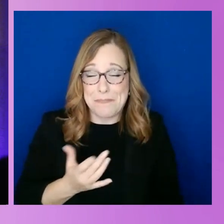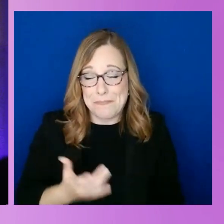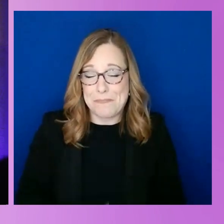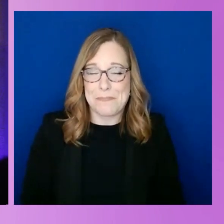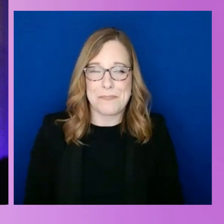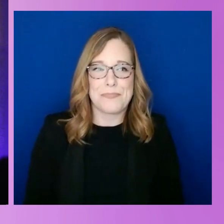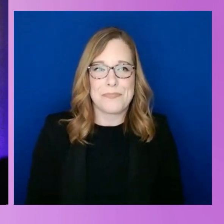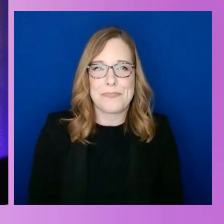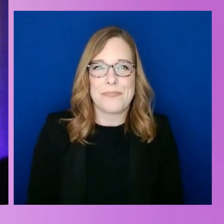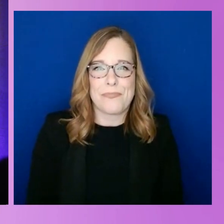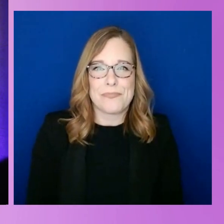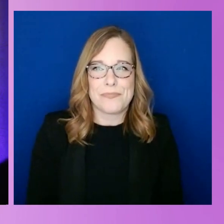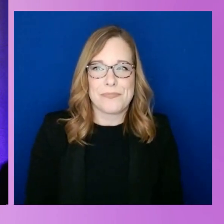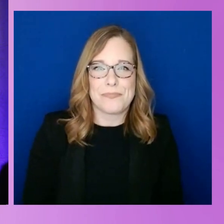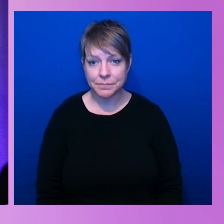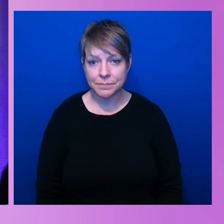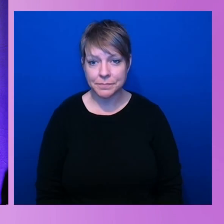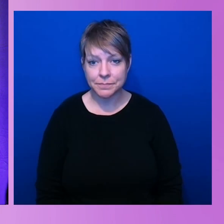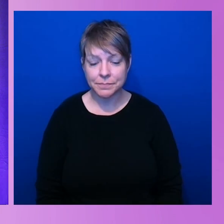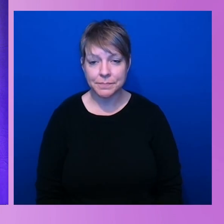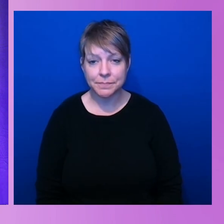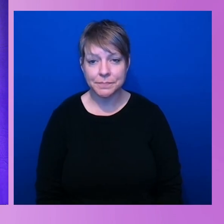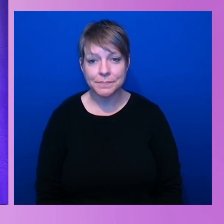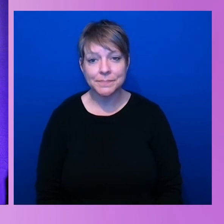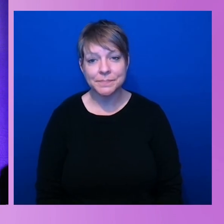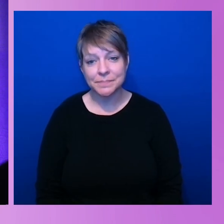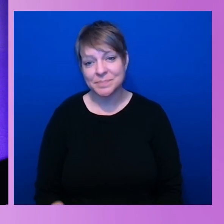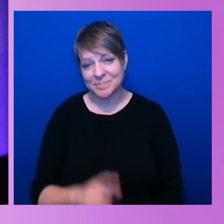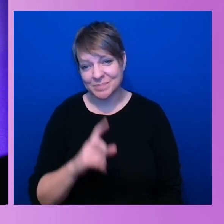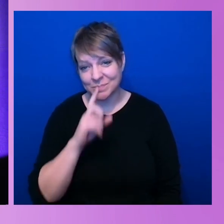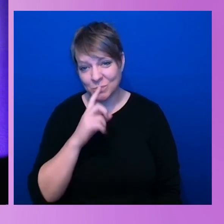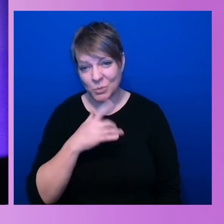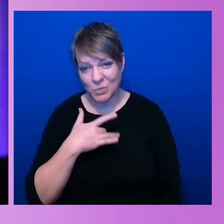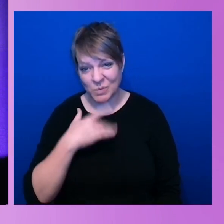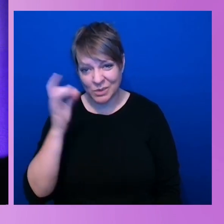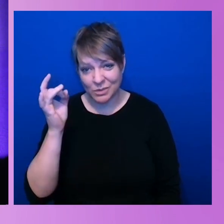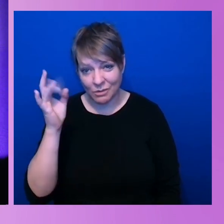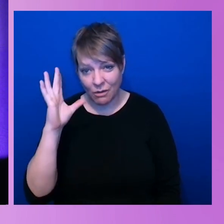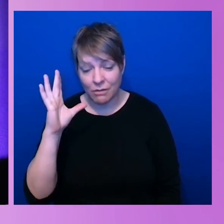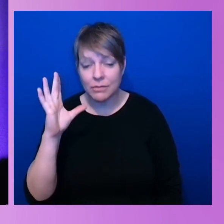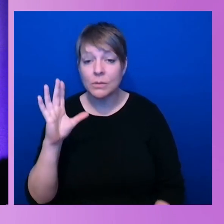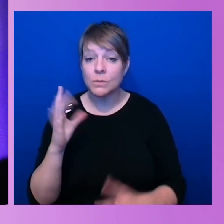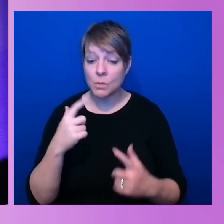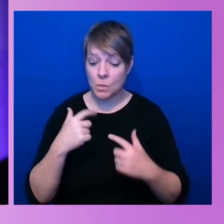it's awful. So what I like to do is use Copilot to help me reflect,